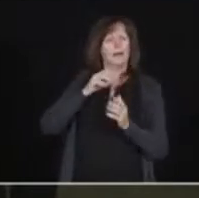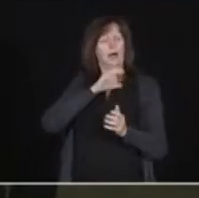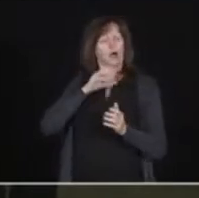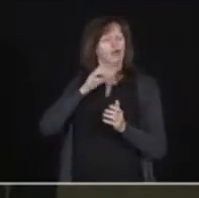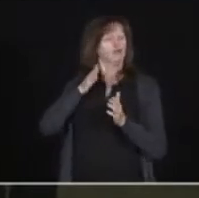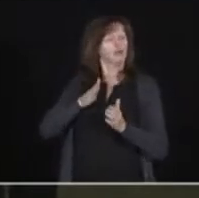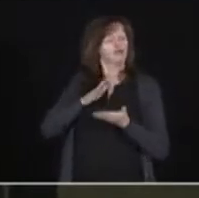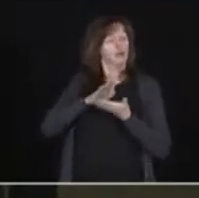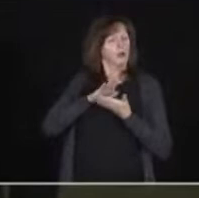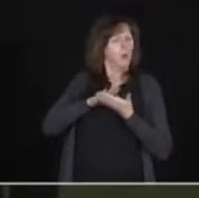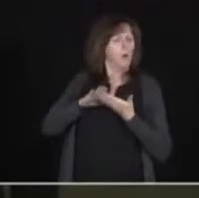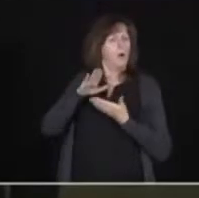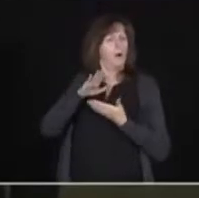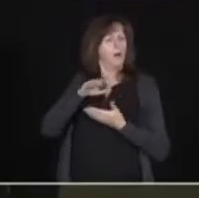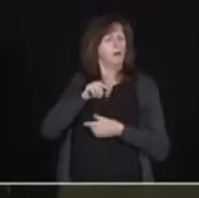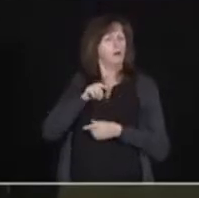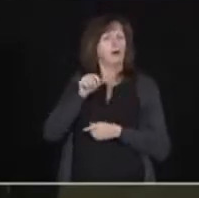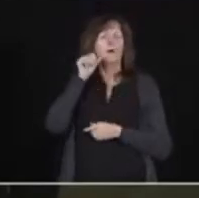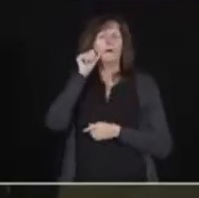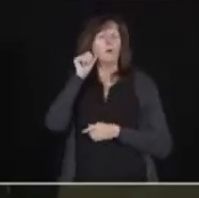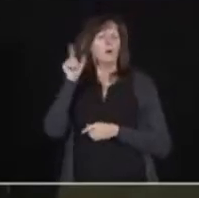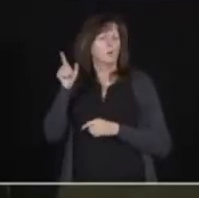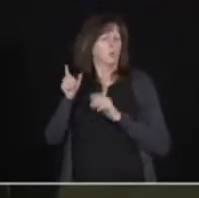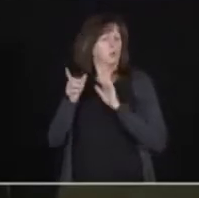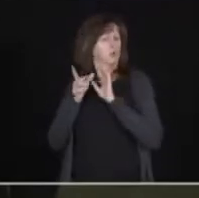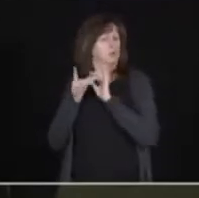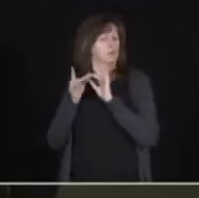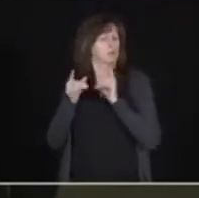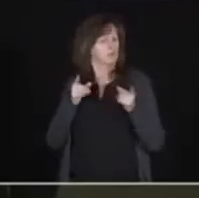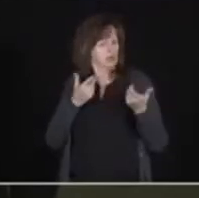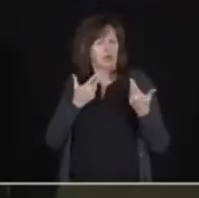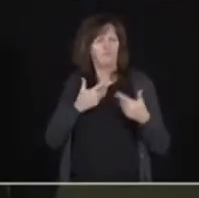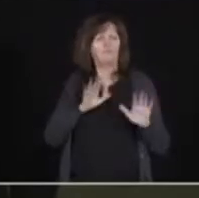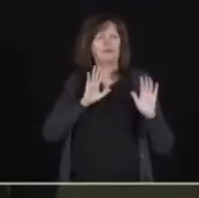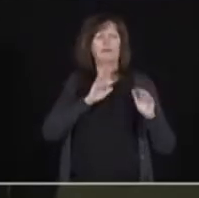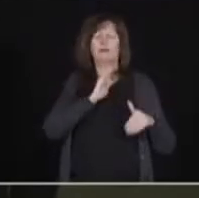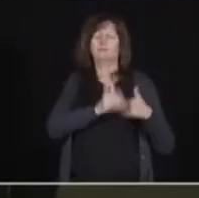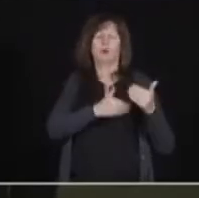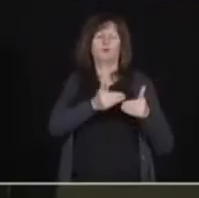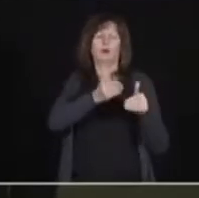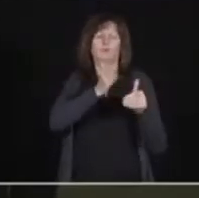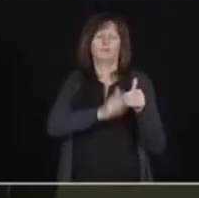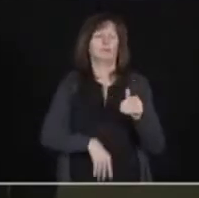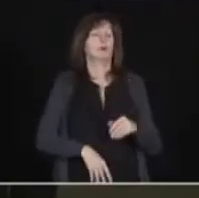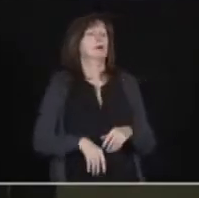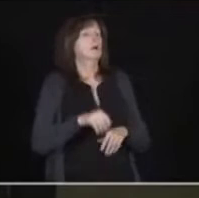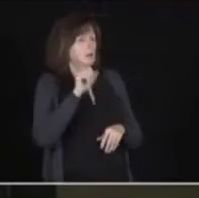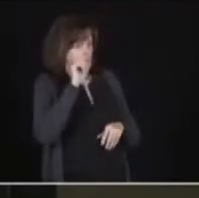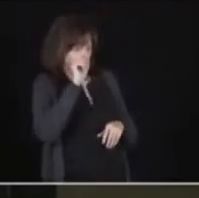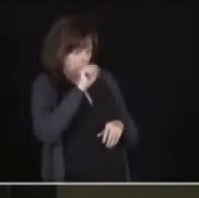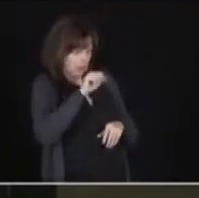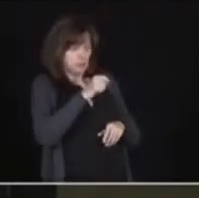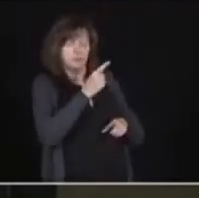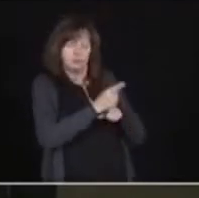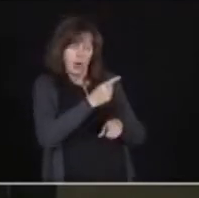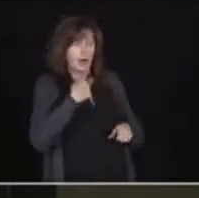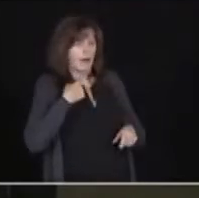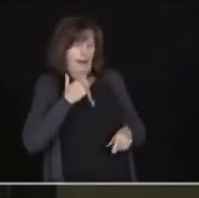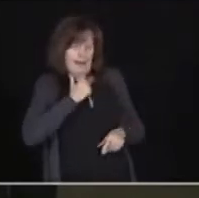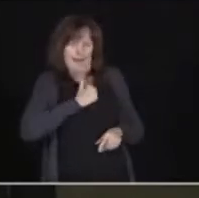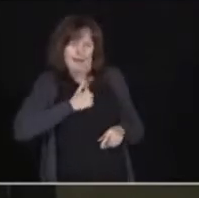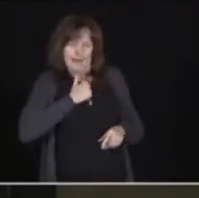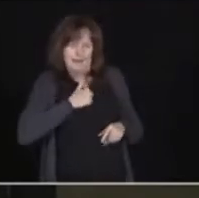You said, I think you said yesterday that they had completed the process. Now. Yeah, and I apologize, Jeff. You're 100% right. They're going through the process,